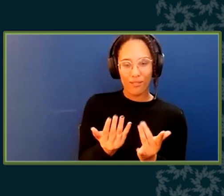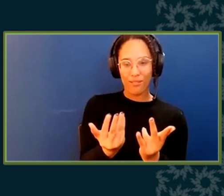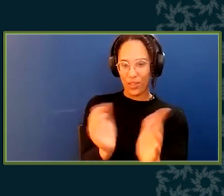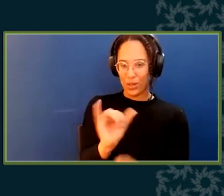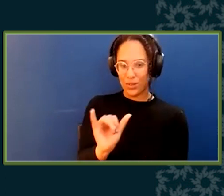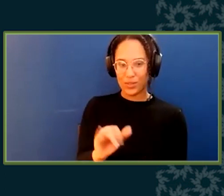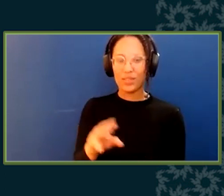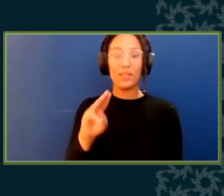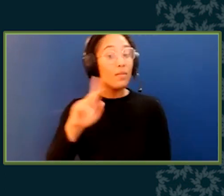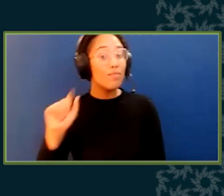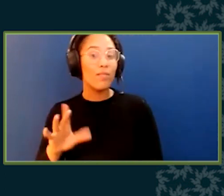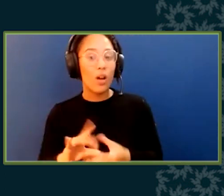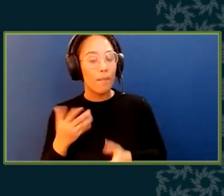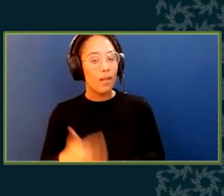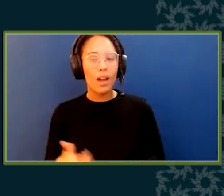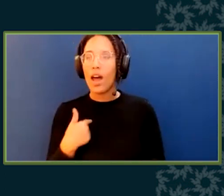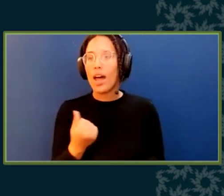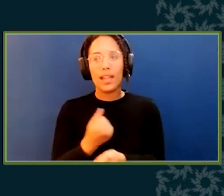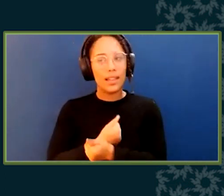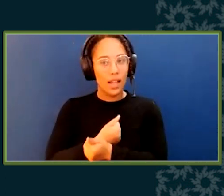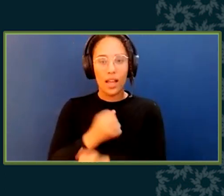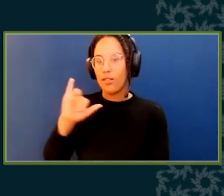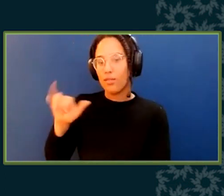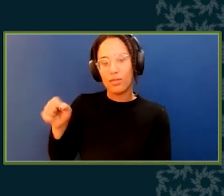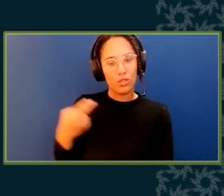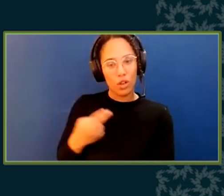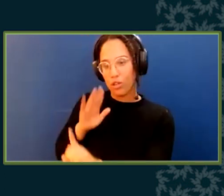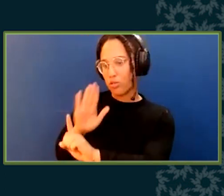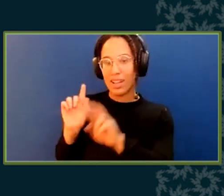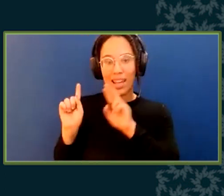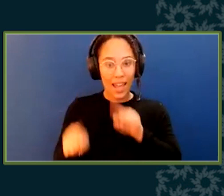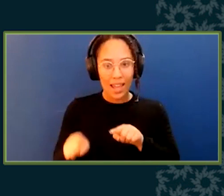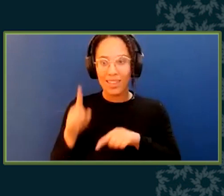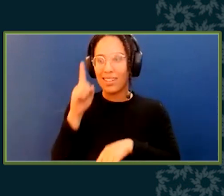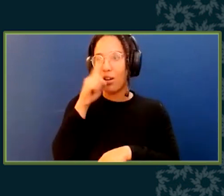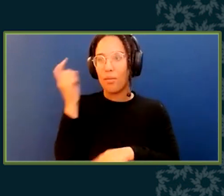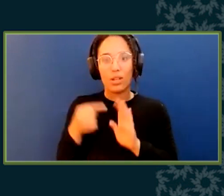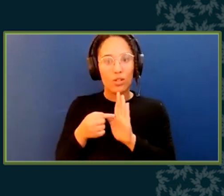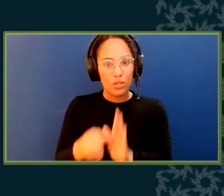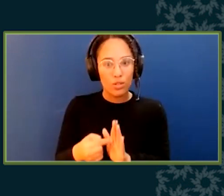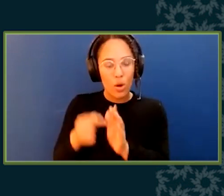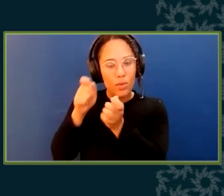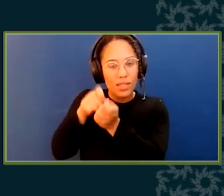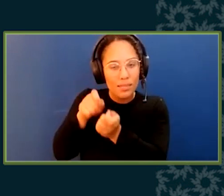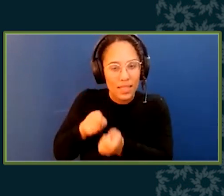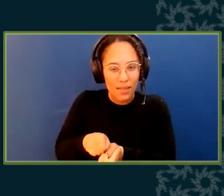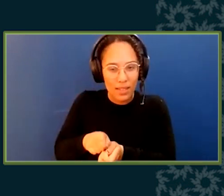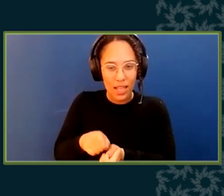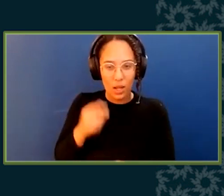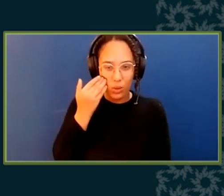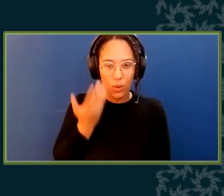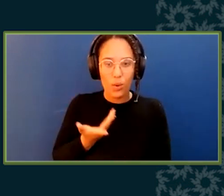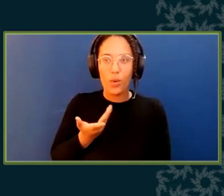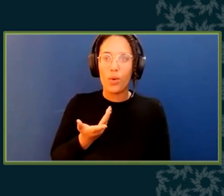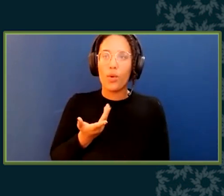Joshua's answer though, because it shows like the specificity of the, like you can like, when I say that,